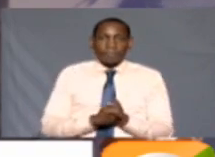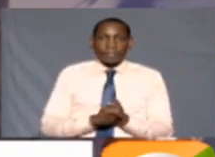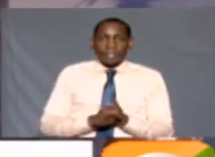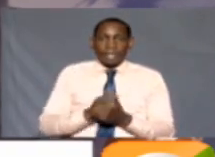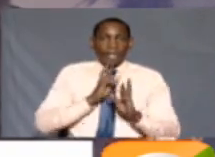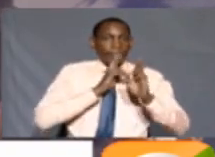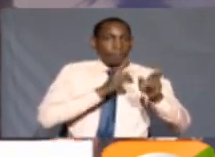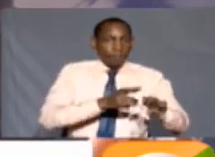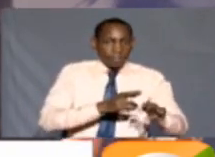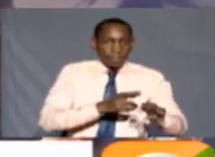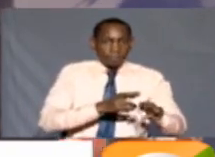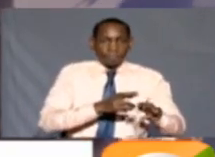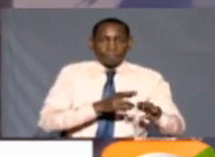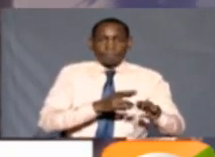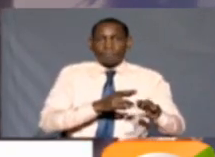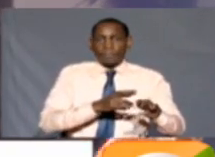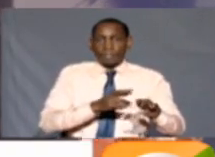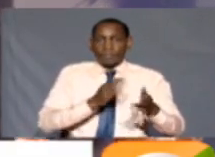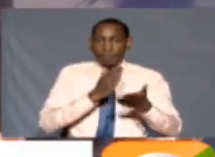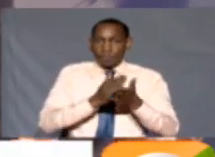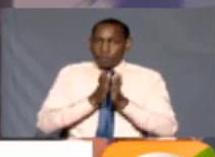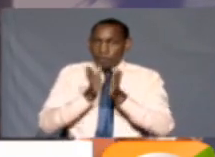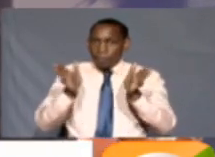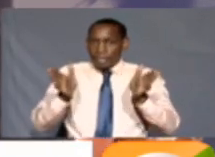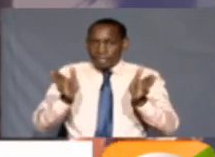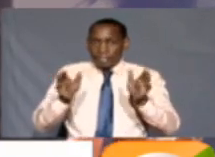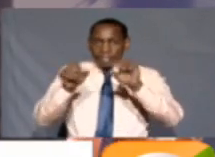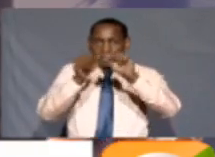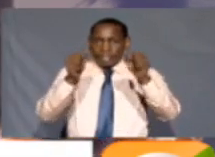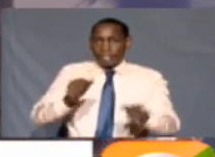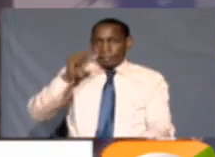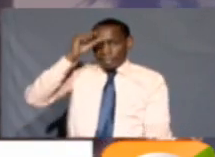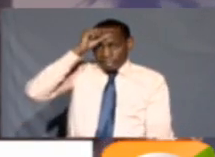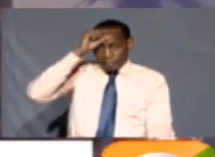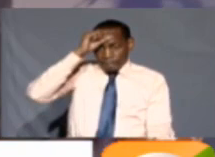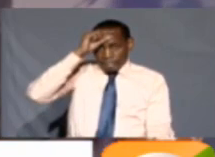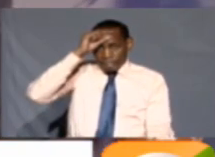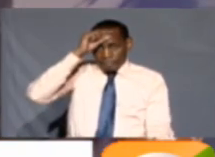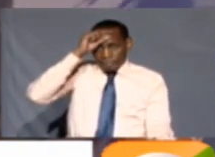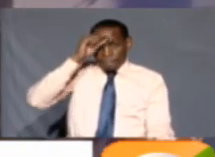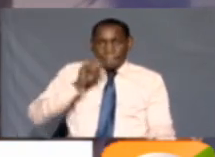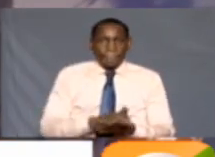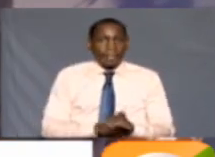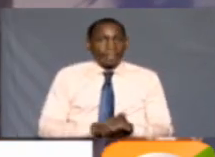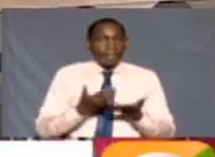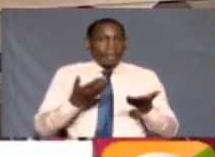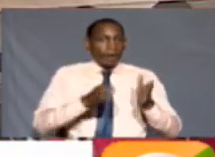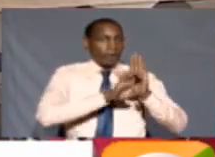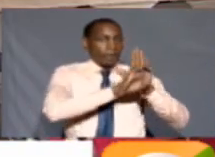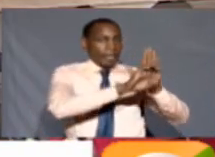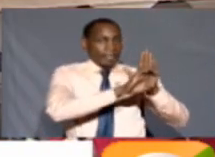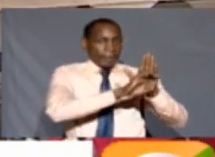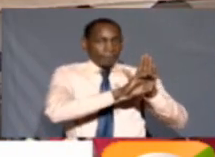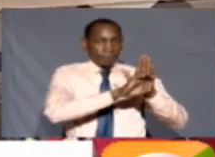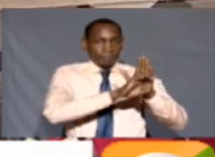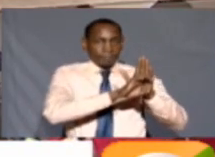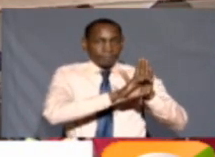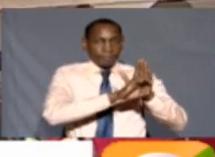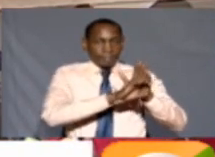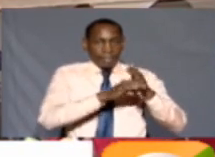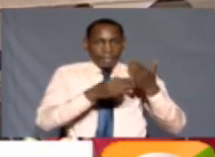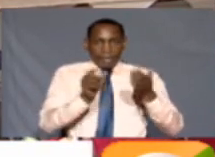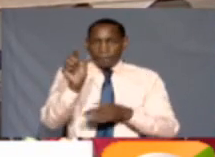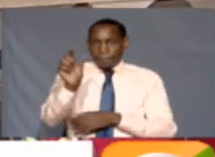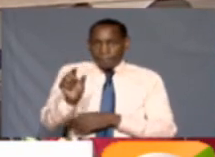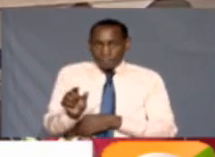It's supposed to improve accountability and openness in our system of governance. And so more there should be no instance where now you become the one